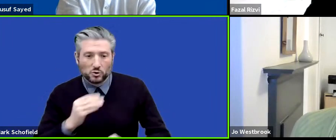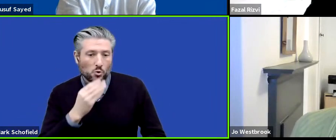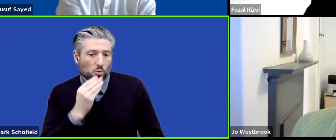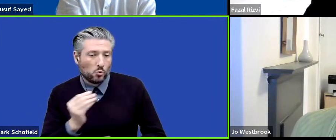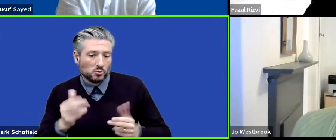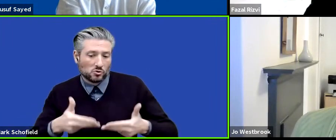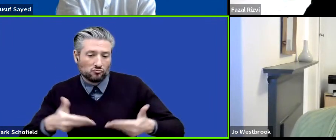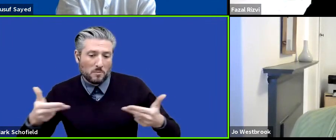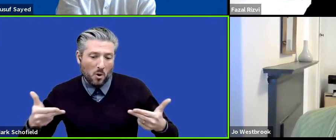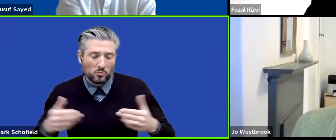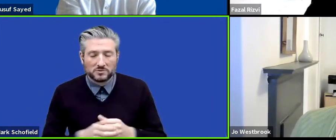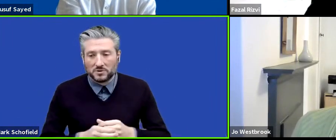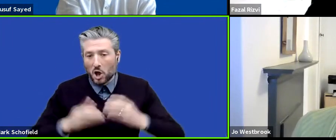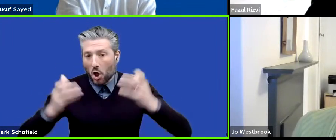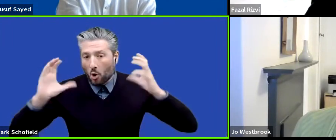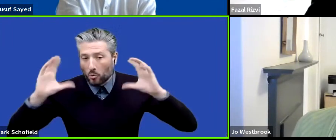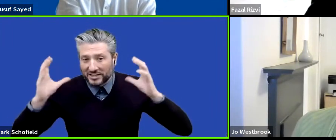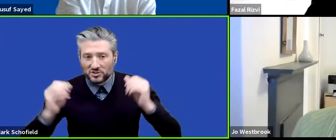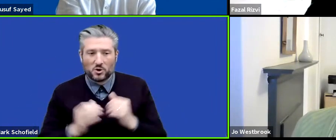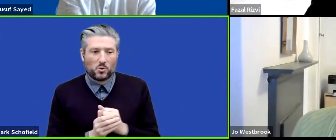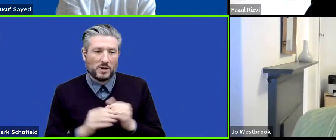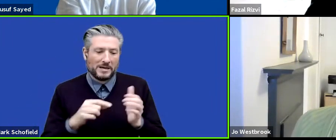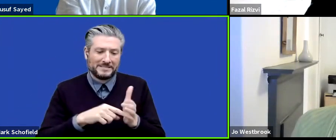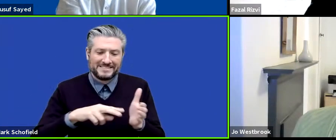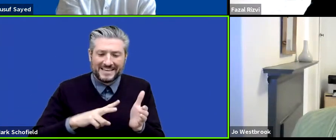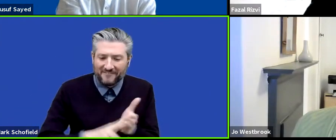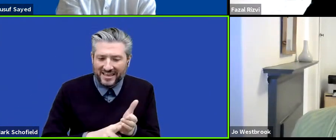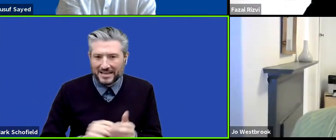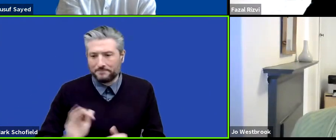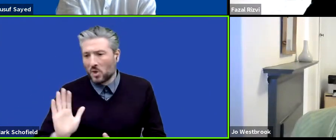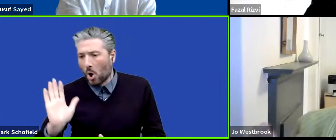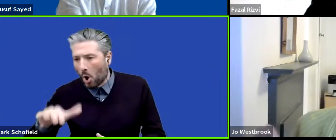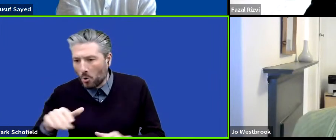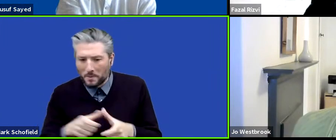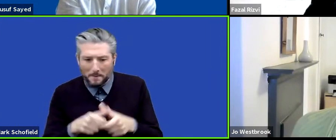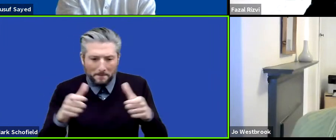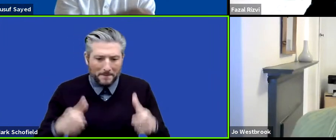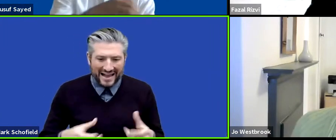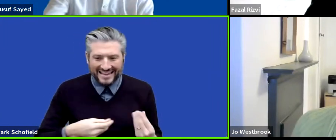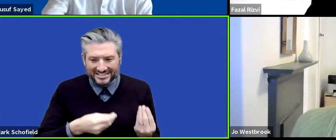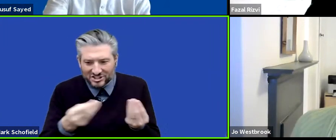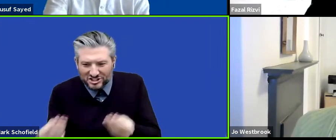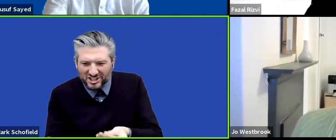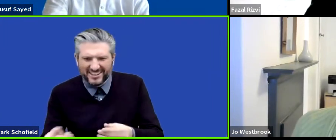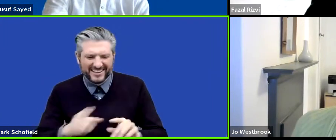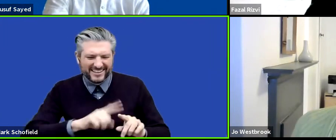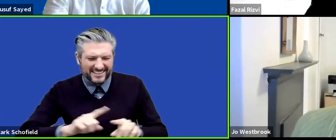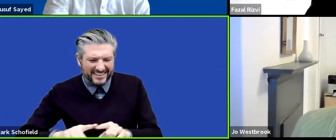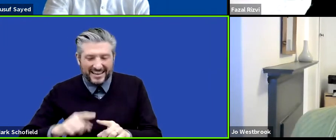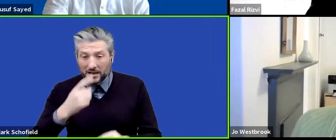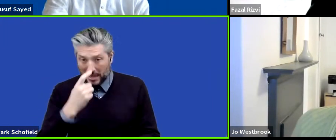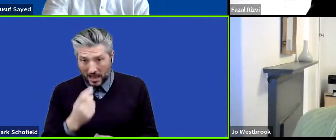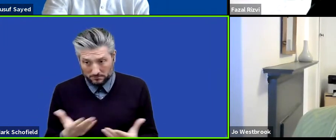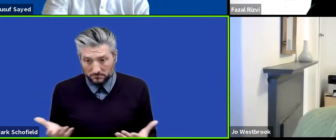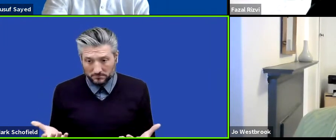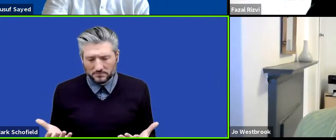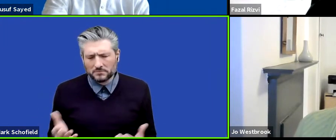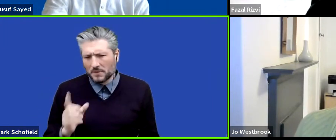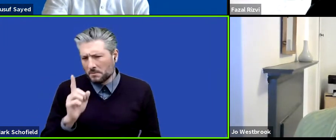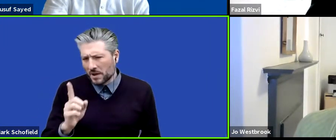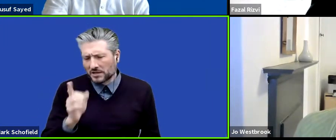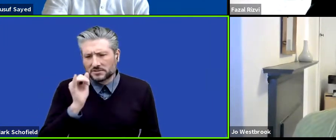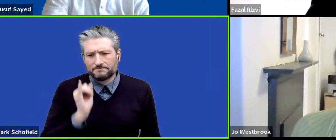radio, TV, home learning resource packages, accelerated learning micro classes. A third, however, of the